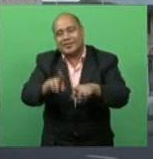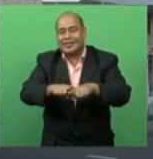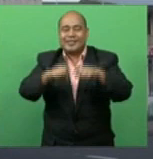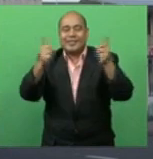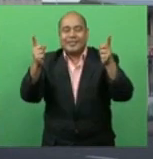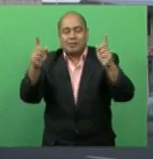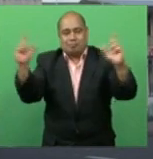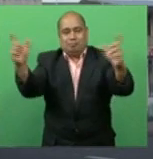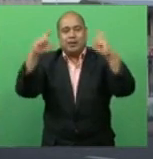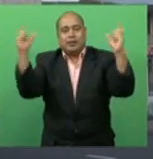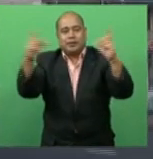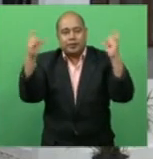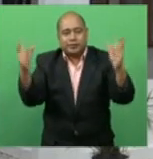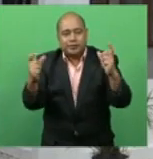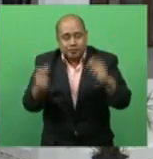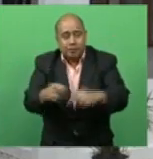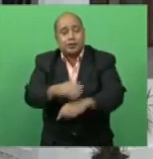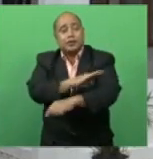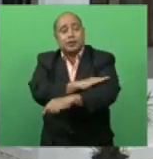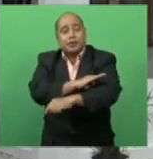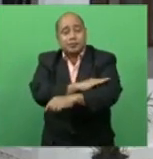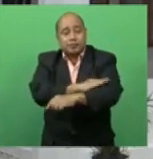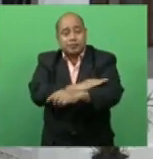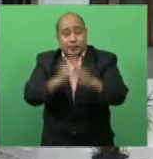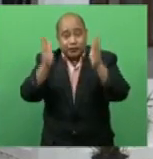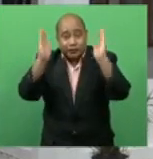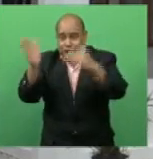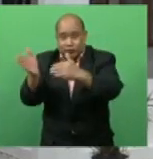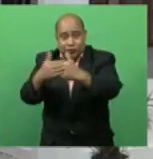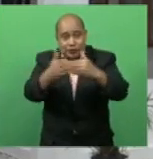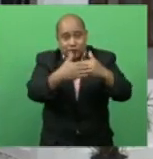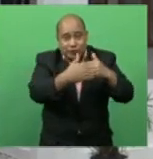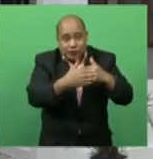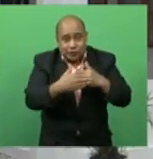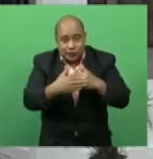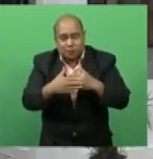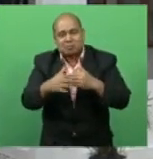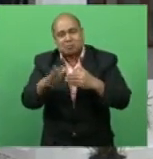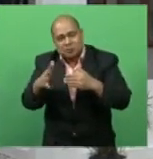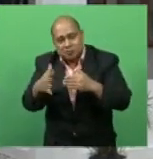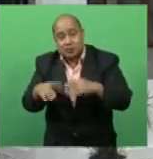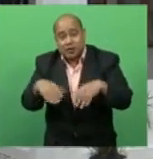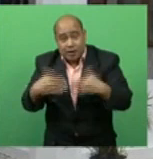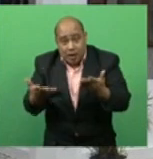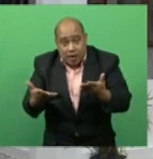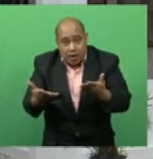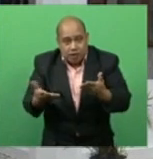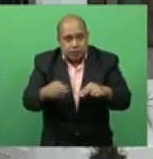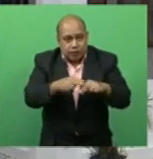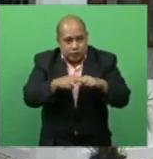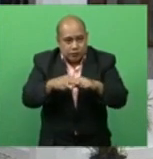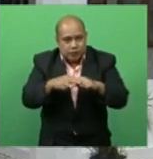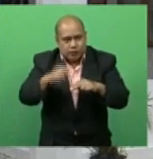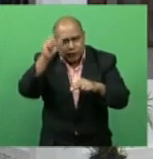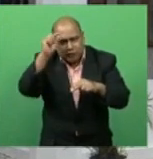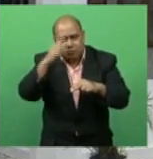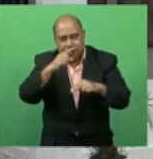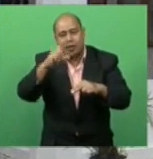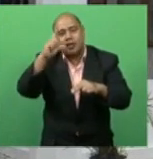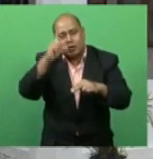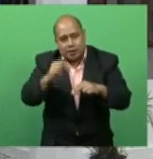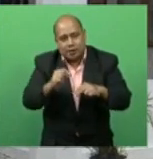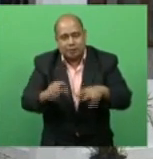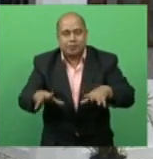that even while mosques and other houses of worship may be closed for the time being, Fijians can still draw incredible strength